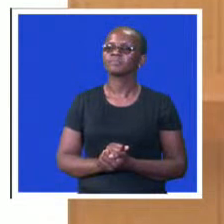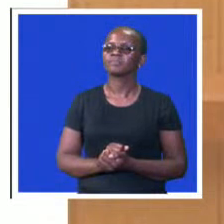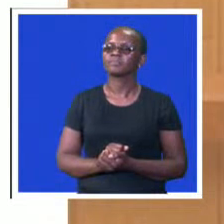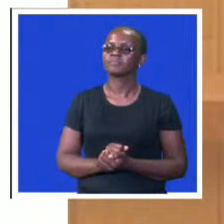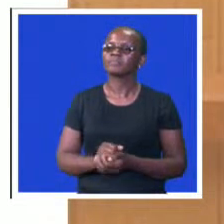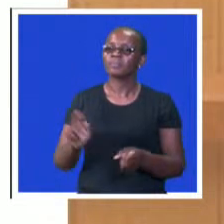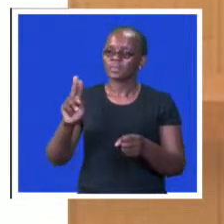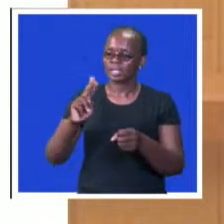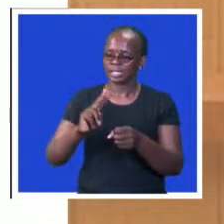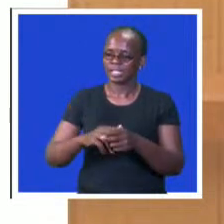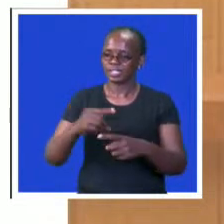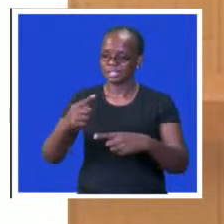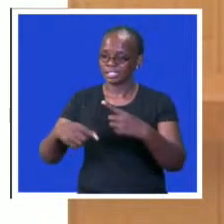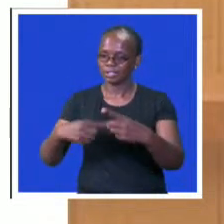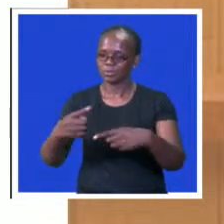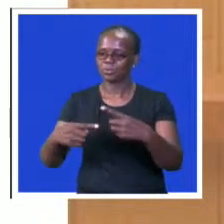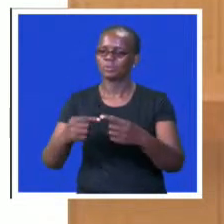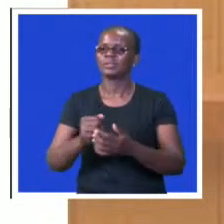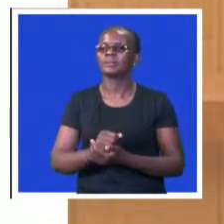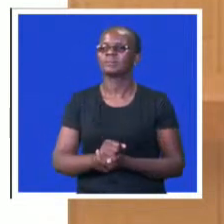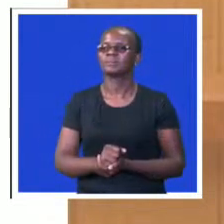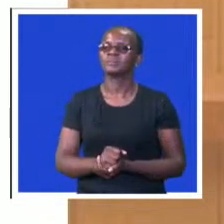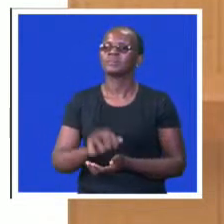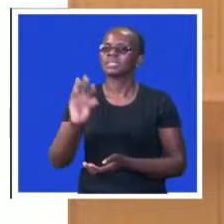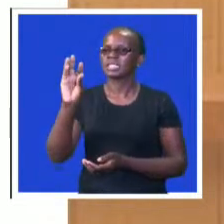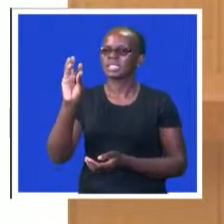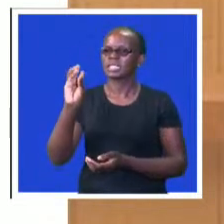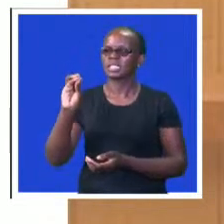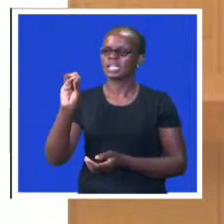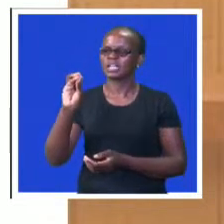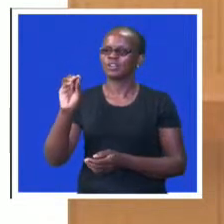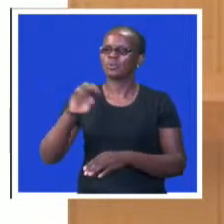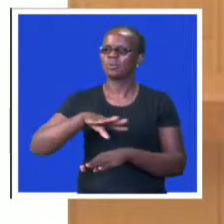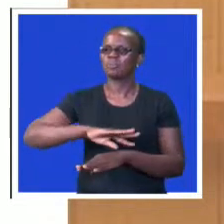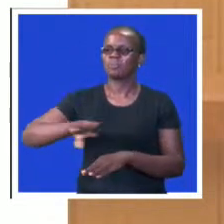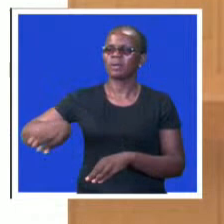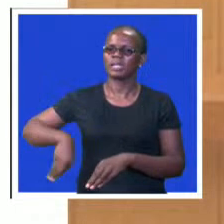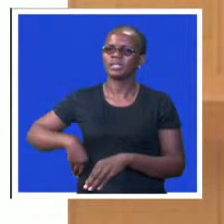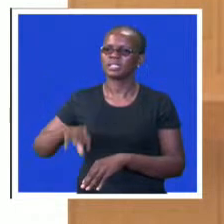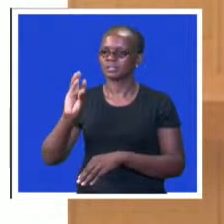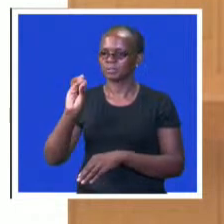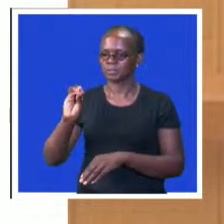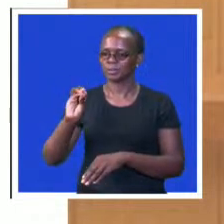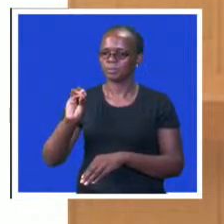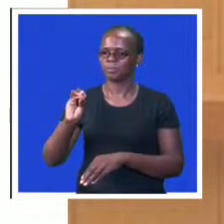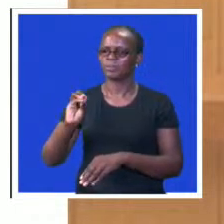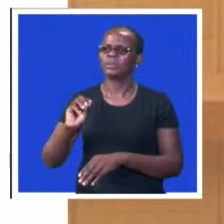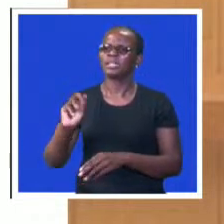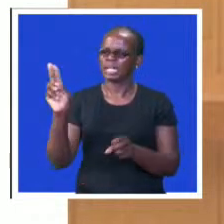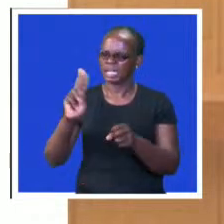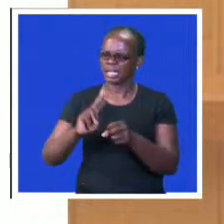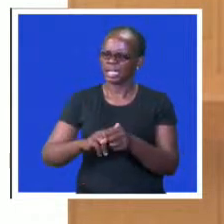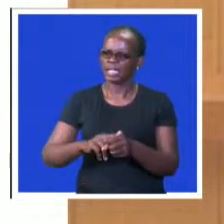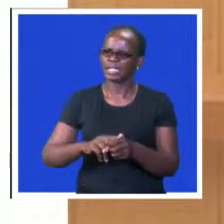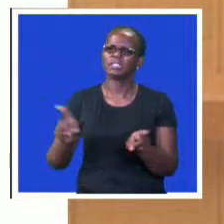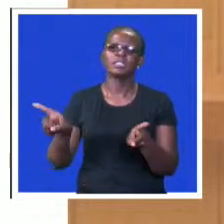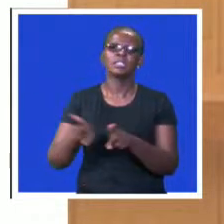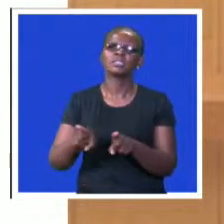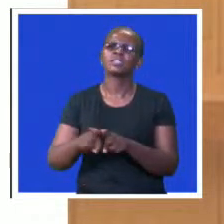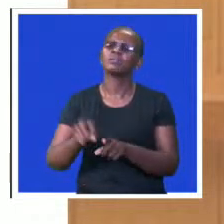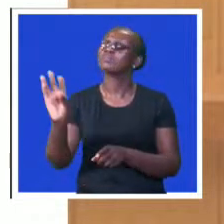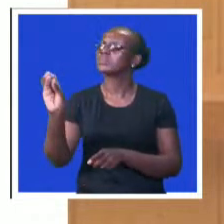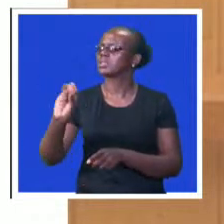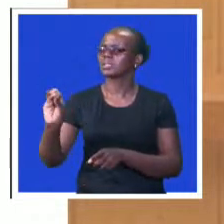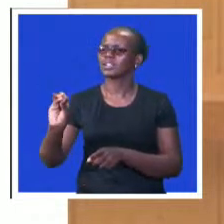we again continue and say, 0 minus 0, we also have